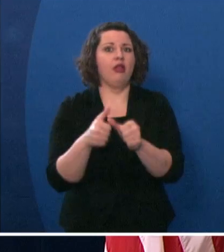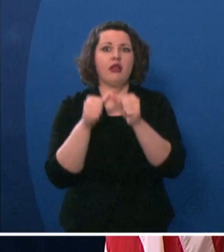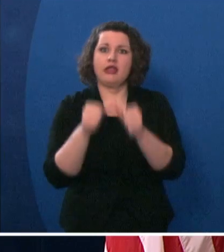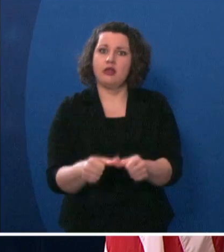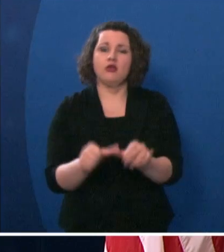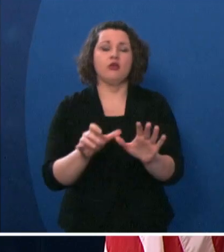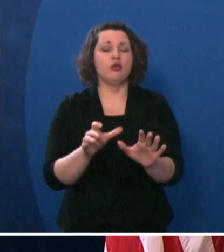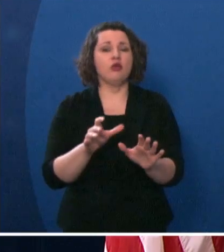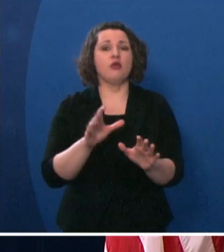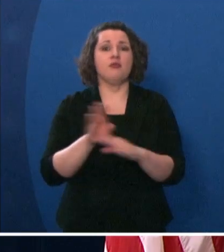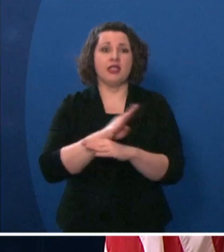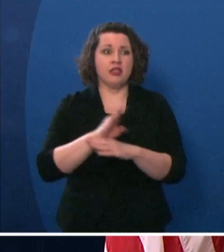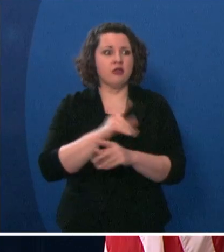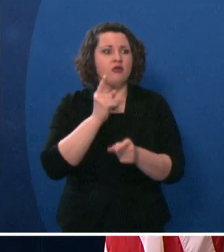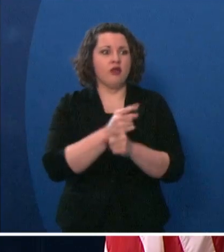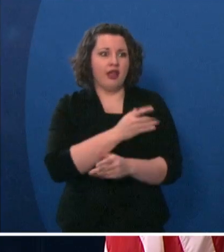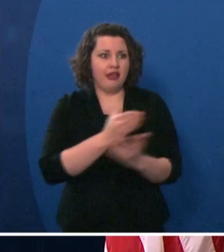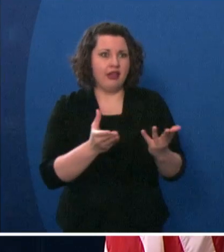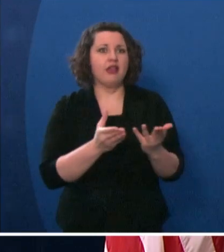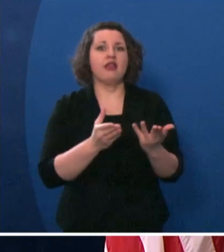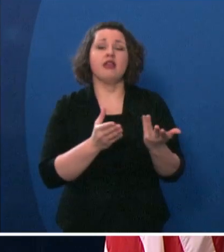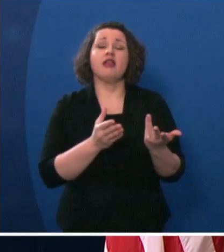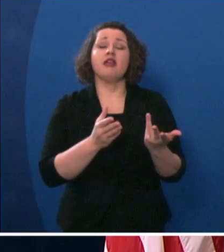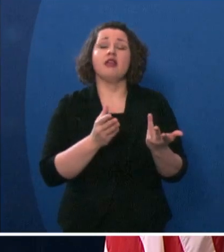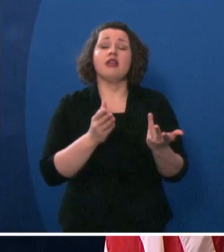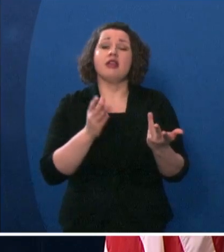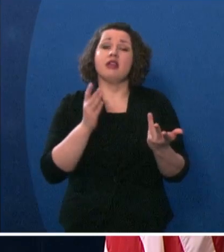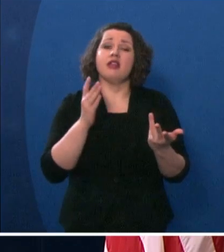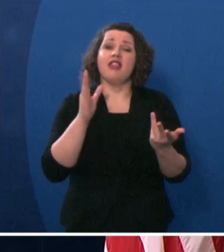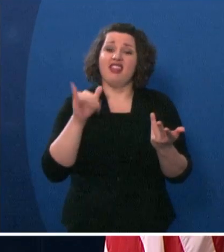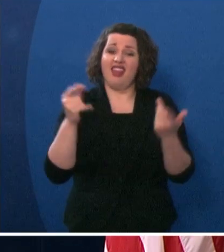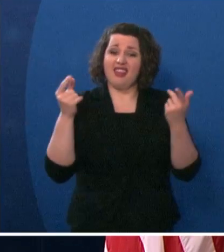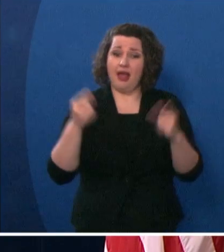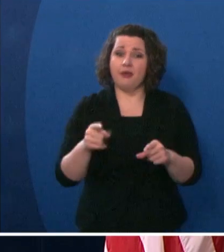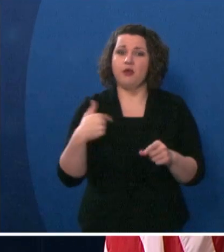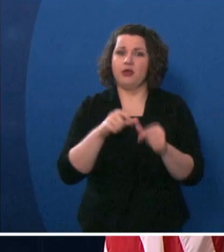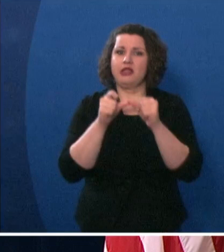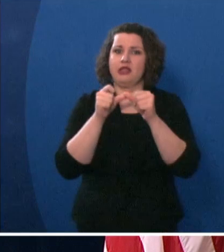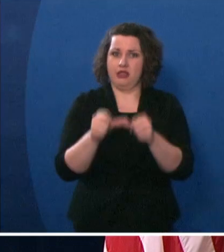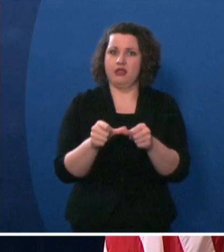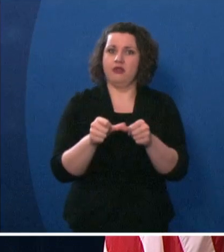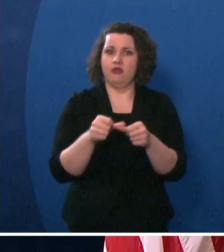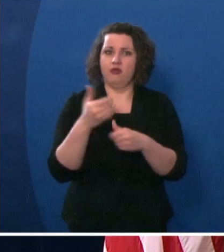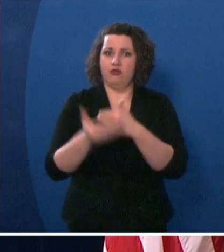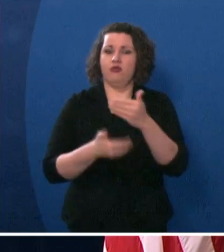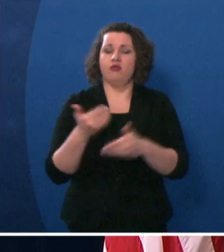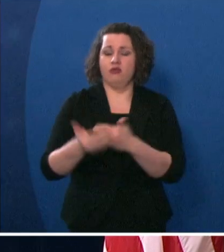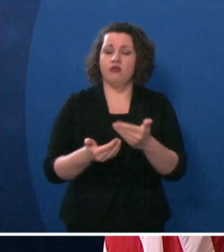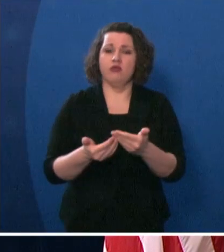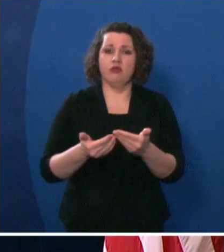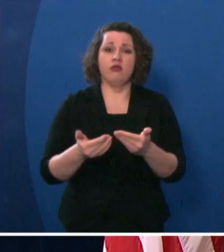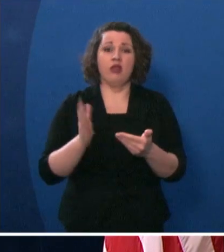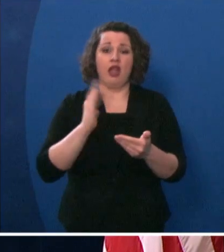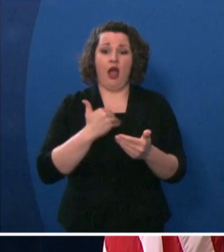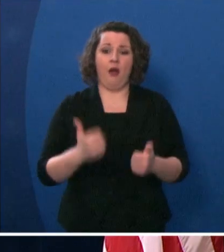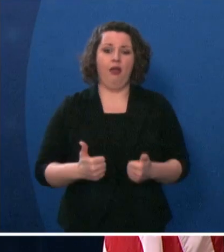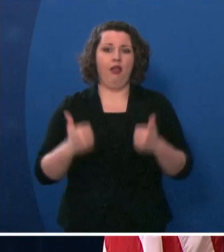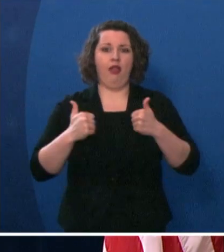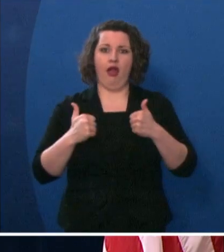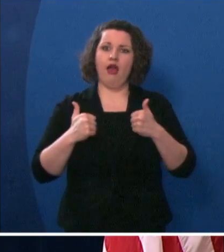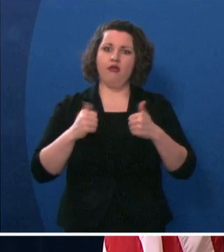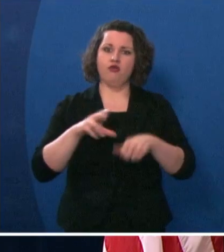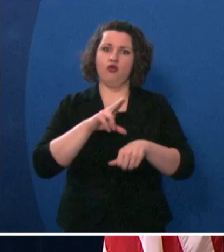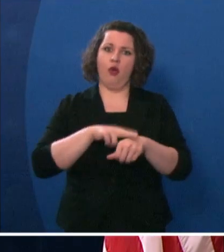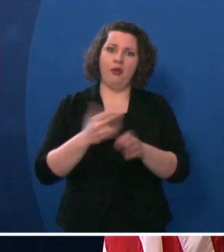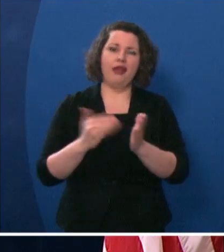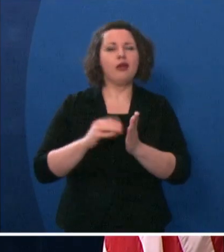Businesses are doing the right thing. And because of that, we're going to continue to move forward, and we're going to get our lives back to normal